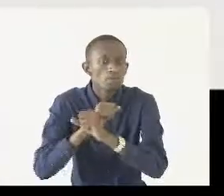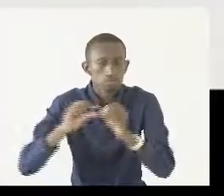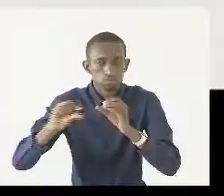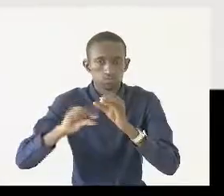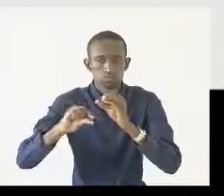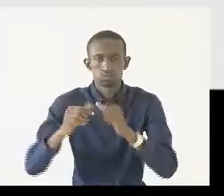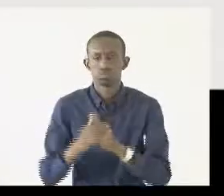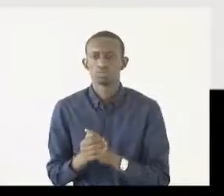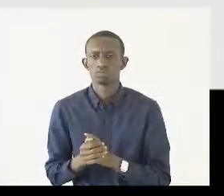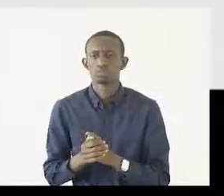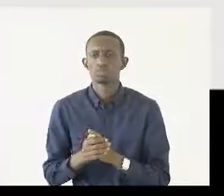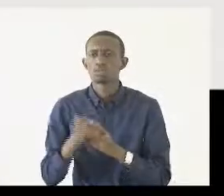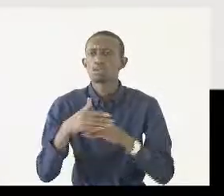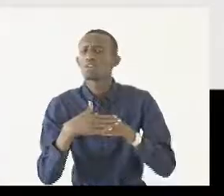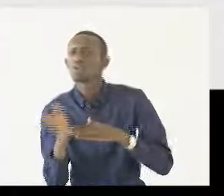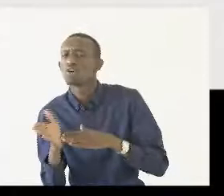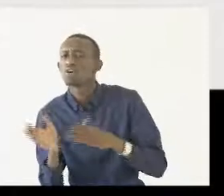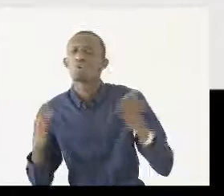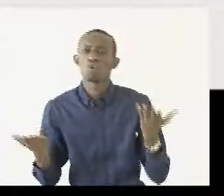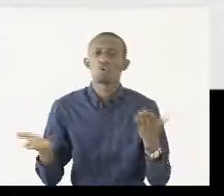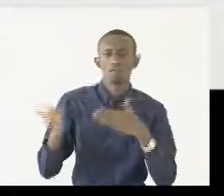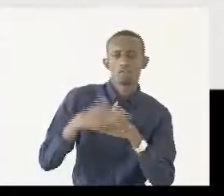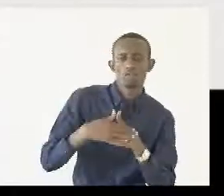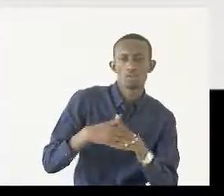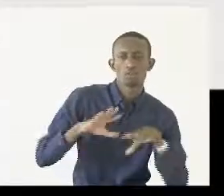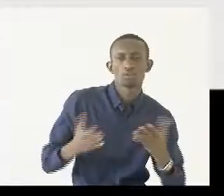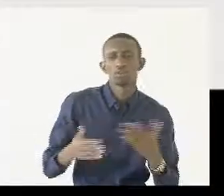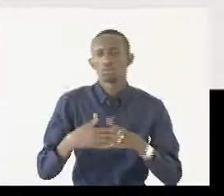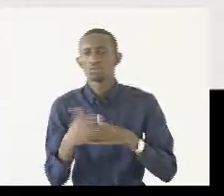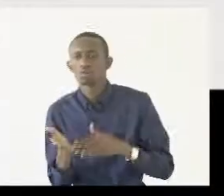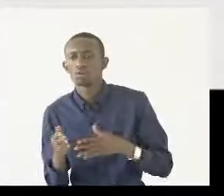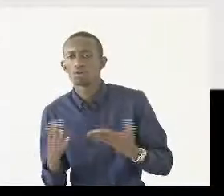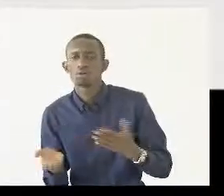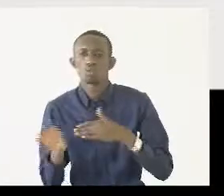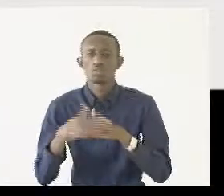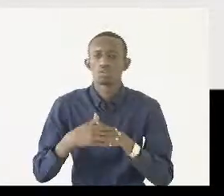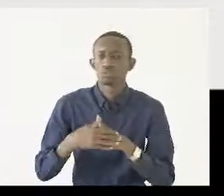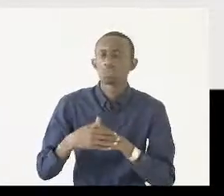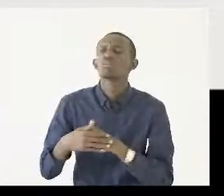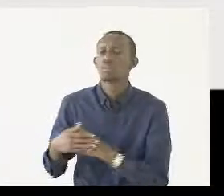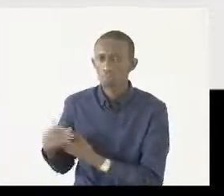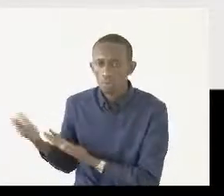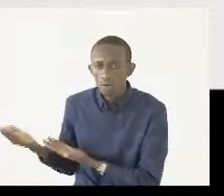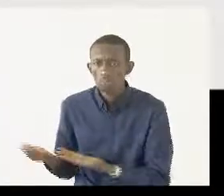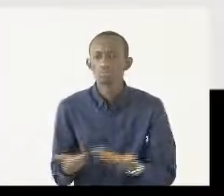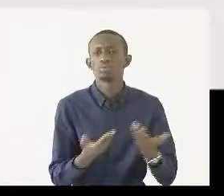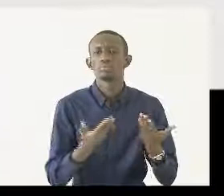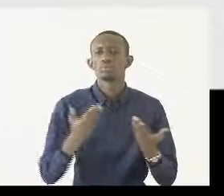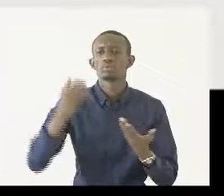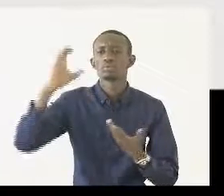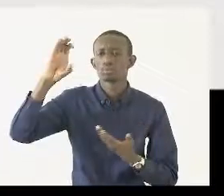guard cell. They open and close to allow carbon dioxide to go inside and oxygen to go